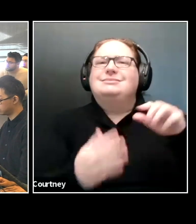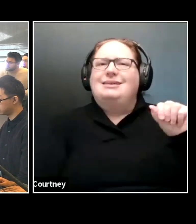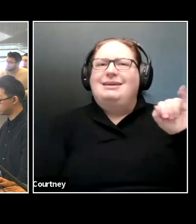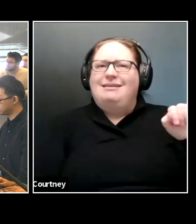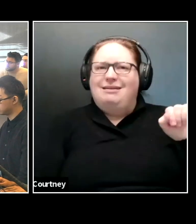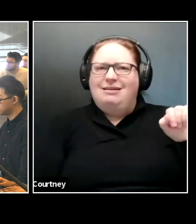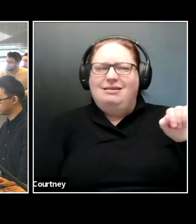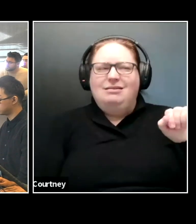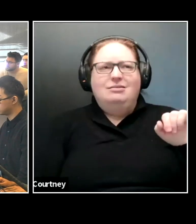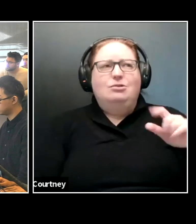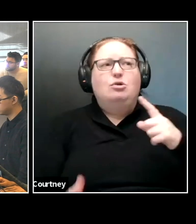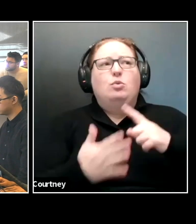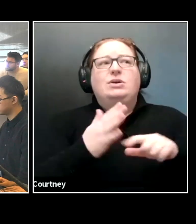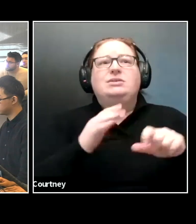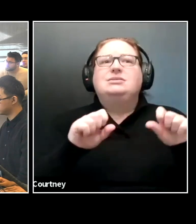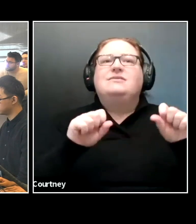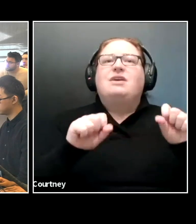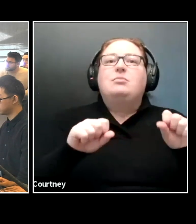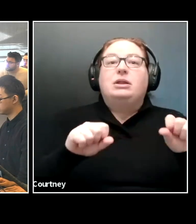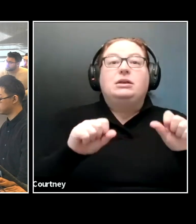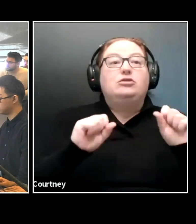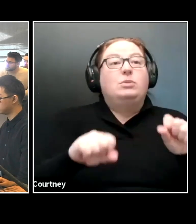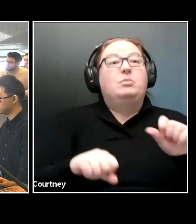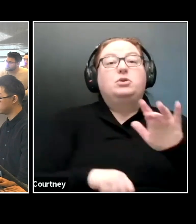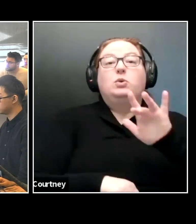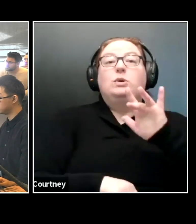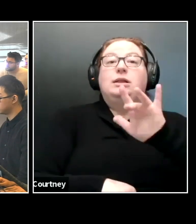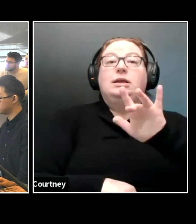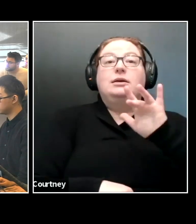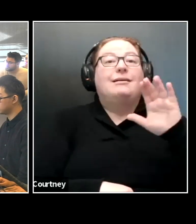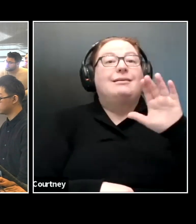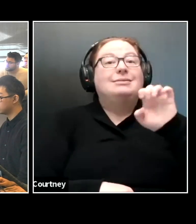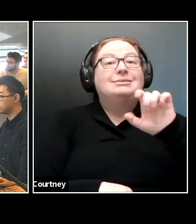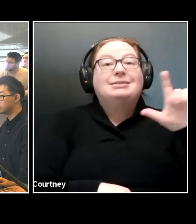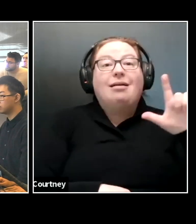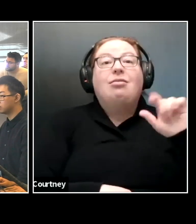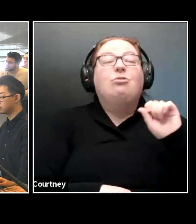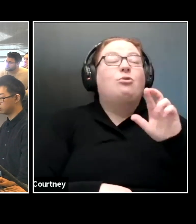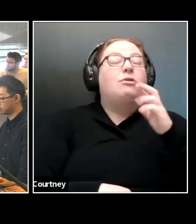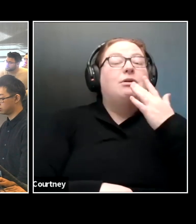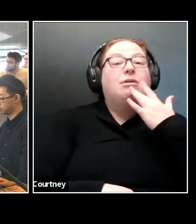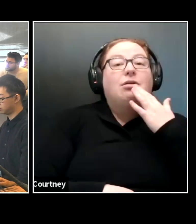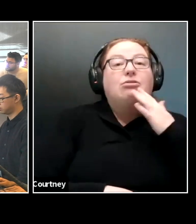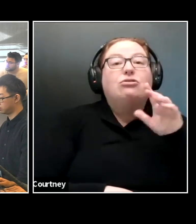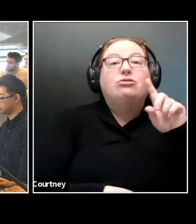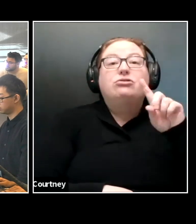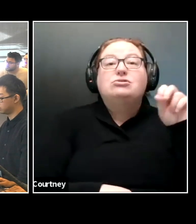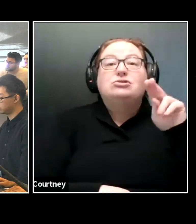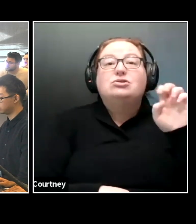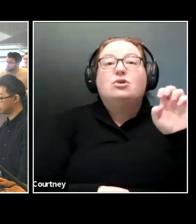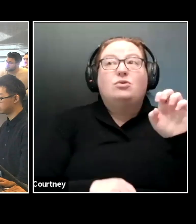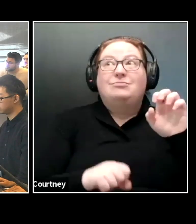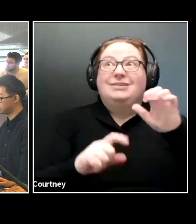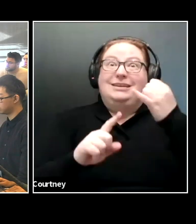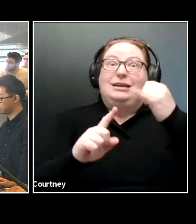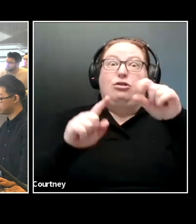being able to click on one of these cells or one of these larger colored zones and feed that data in and